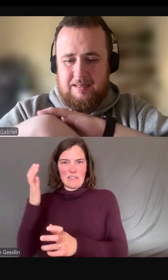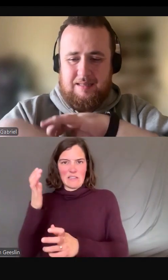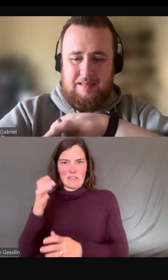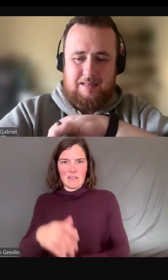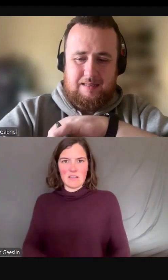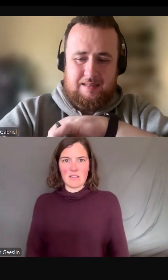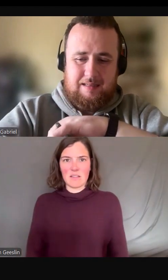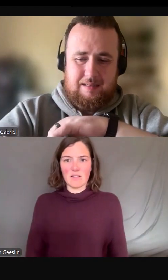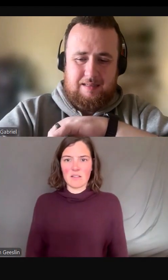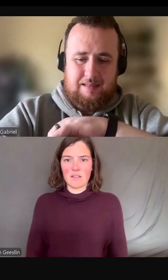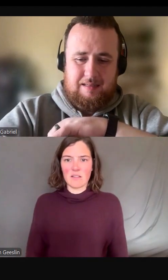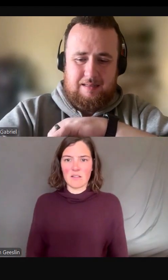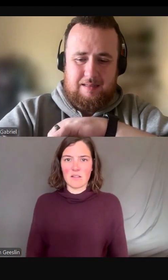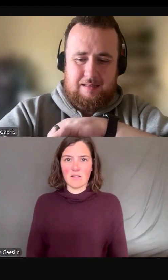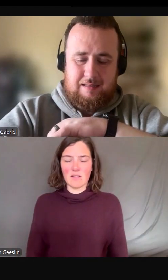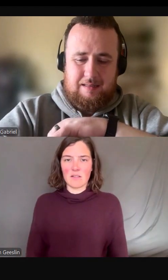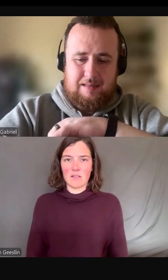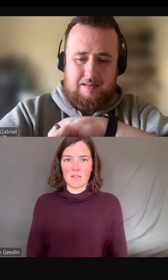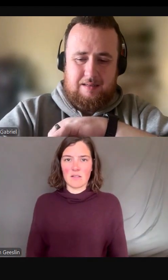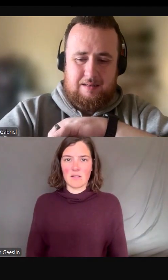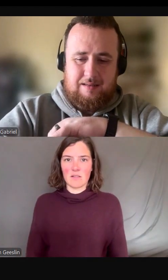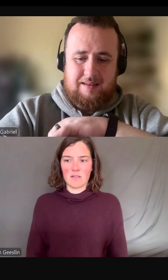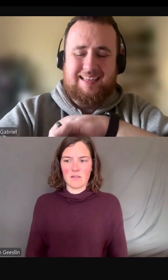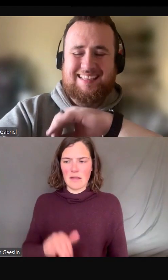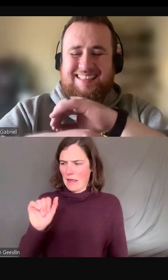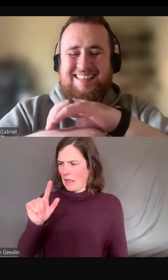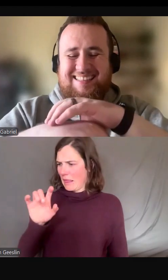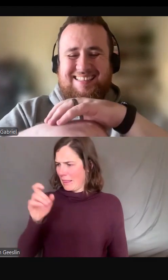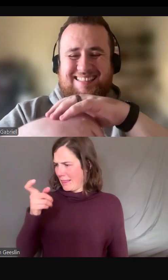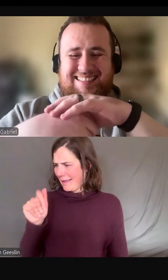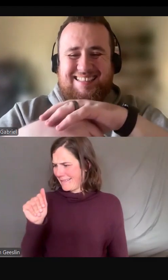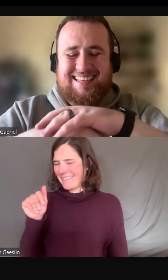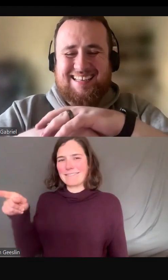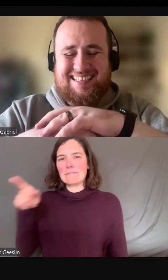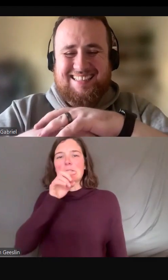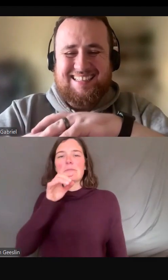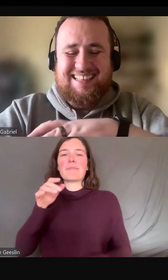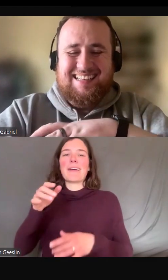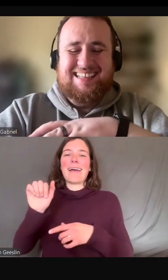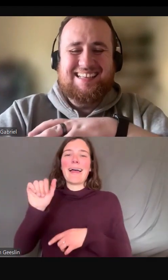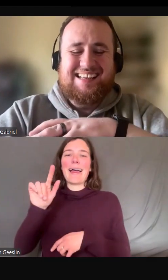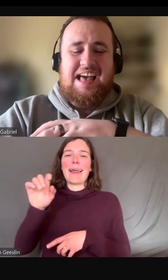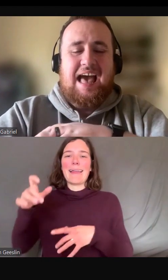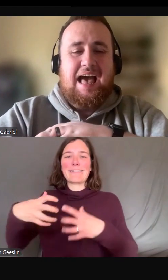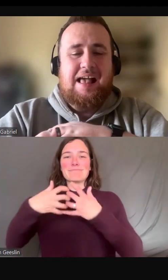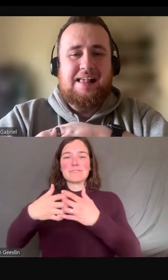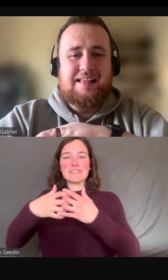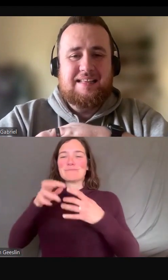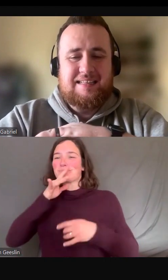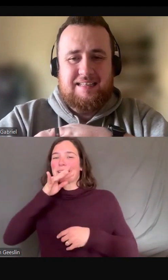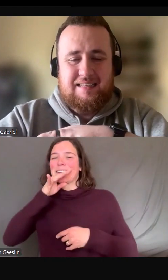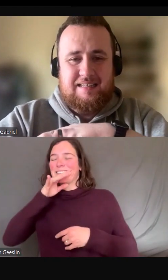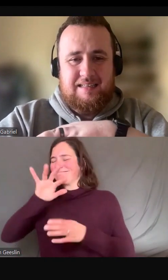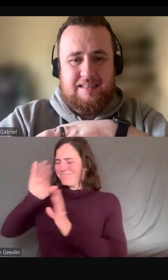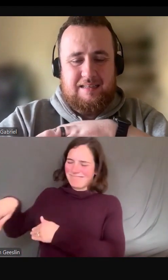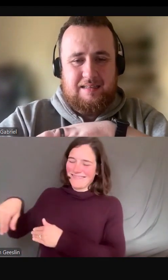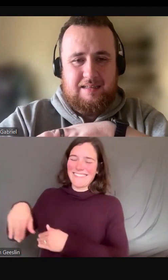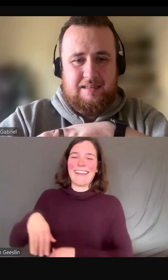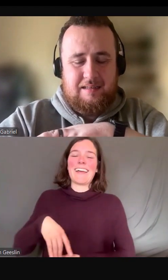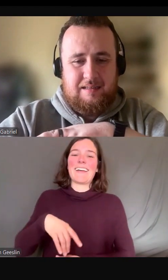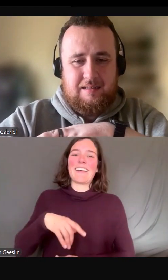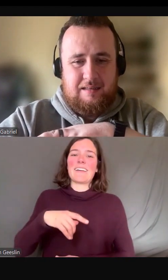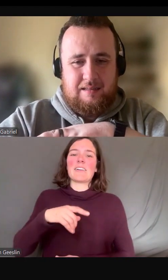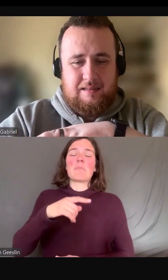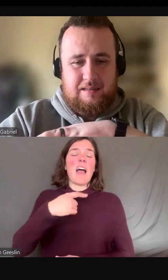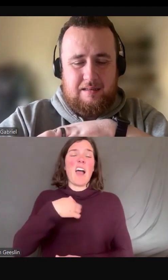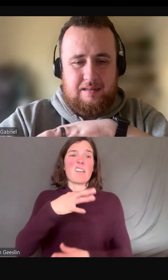sure what's happening with that. Alexa's sorry. But yeah, I would love if I could talk to Brandon,